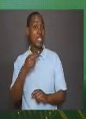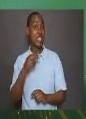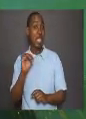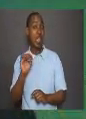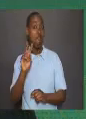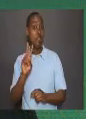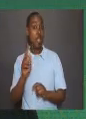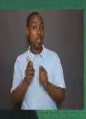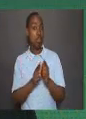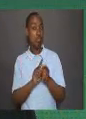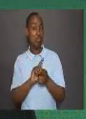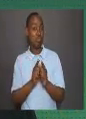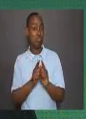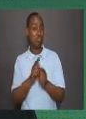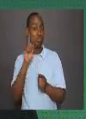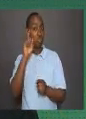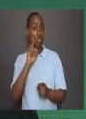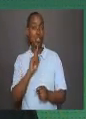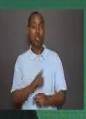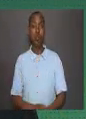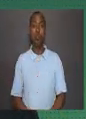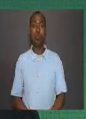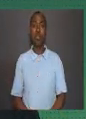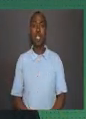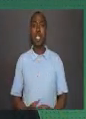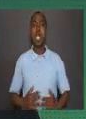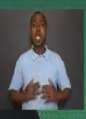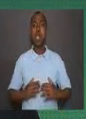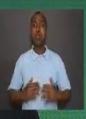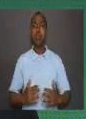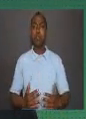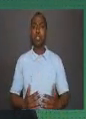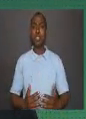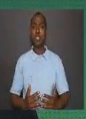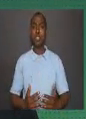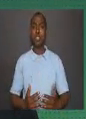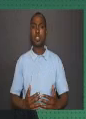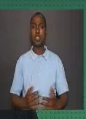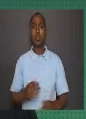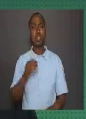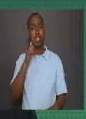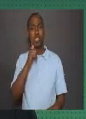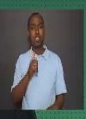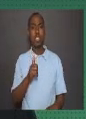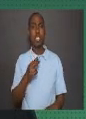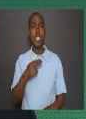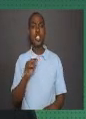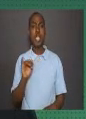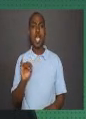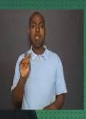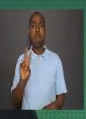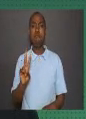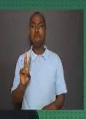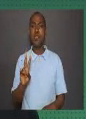person. A pregnant woman can also pass HIV and AIDS